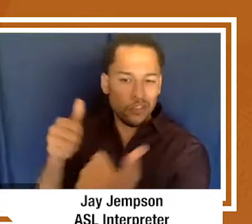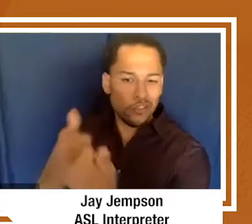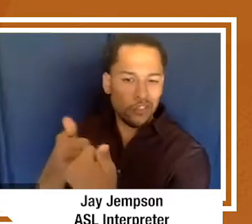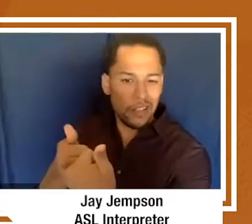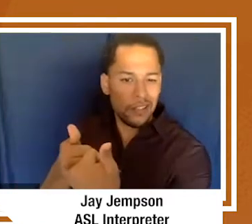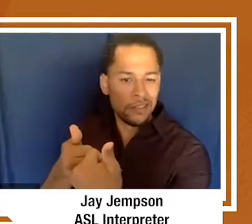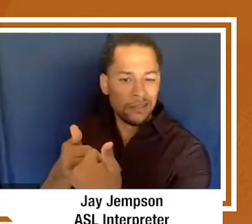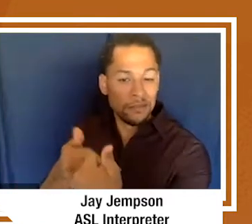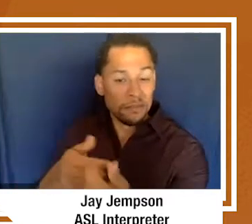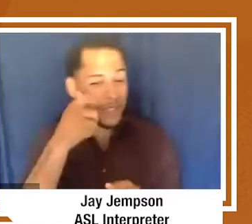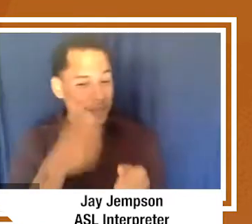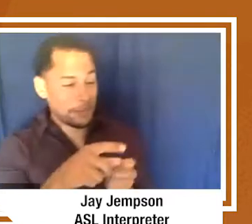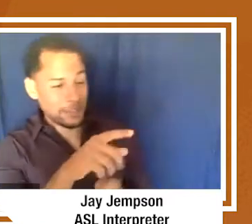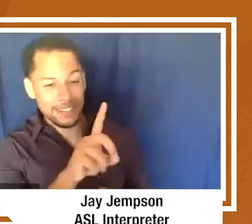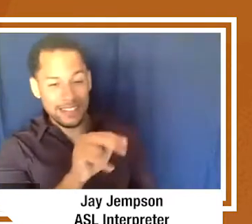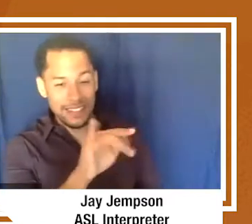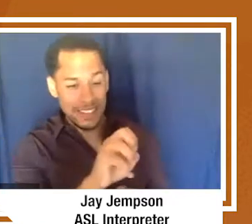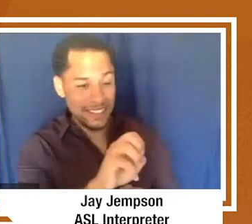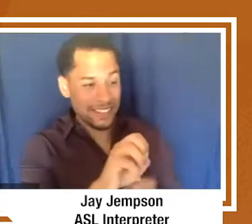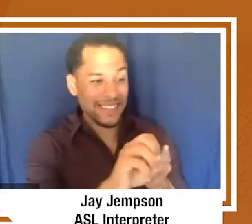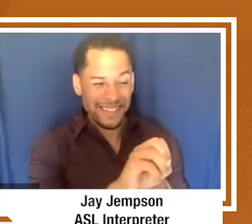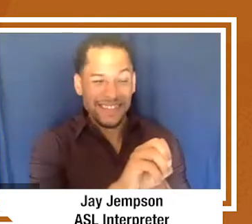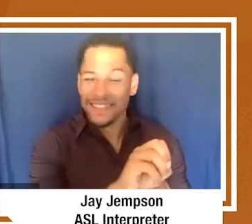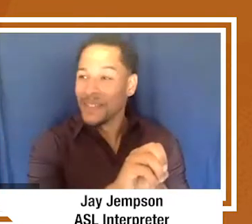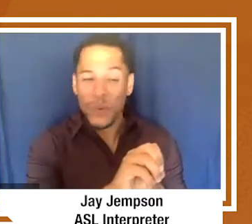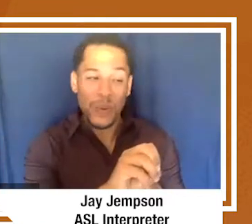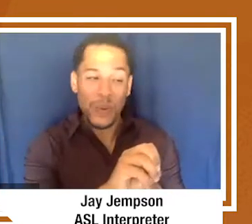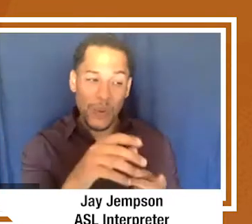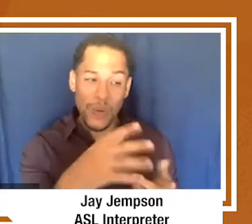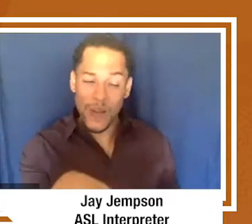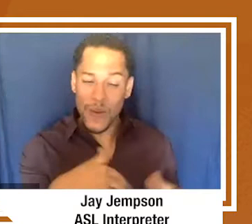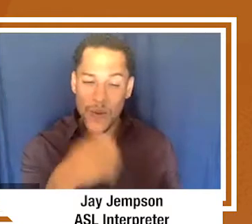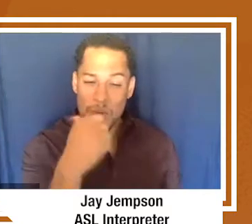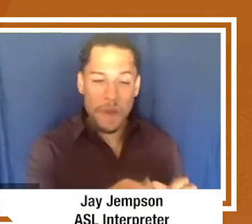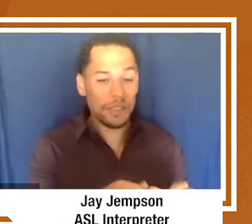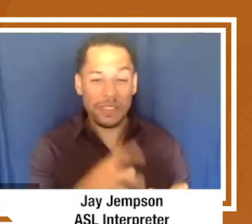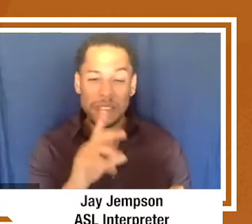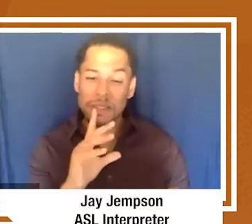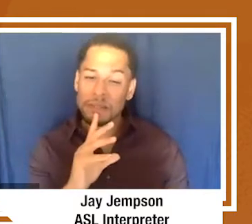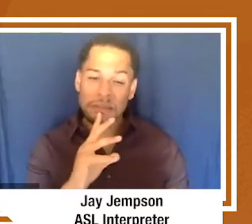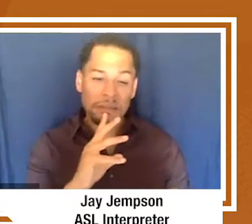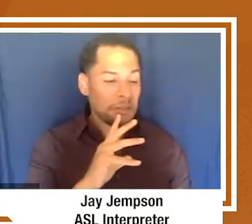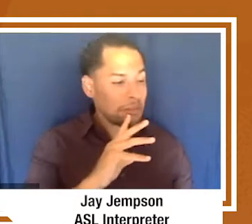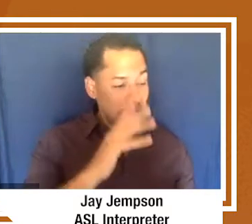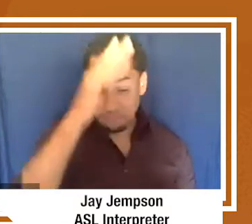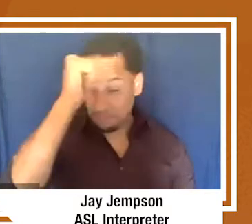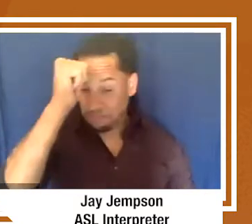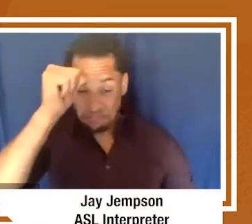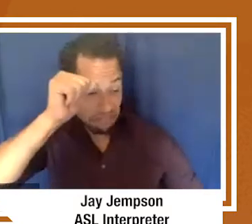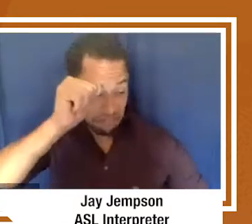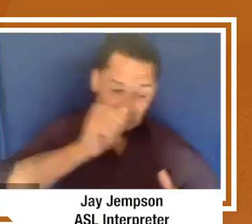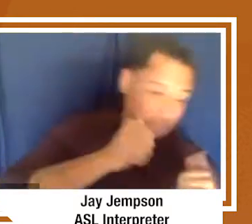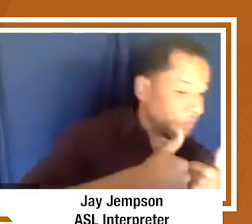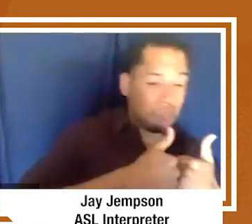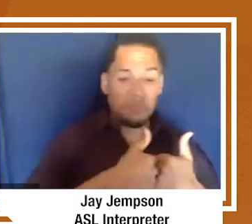because she kind of went hard at the system this time around, especially when COVID and everything happened. We